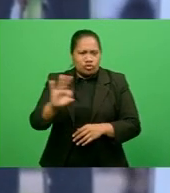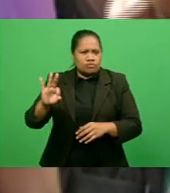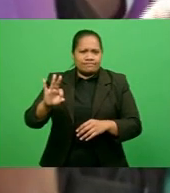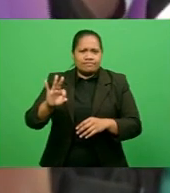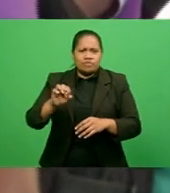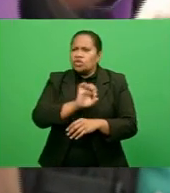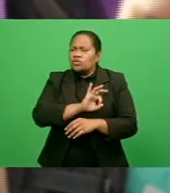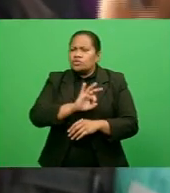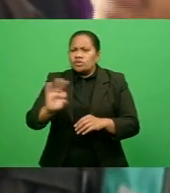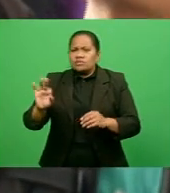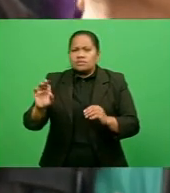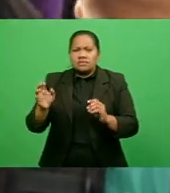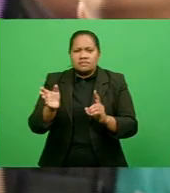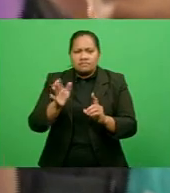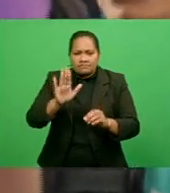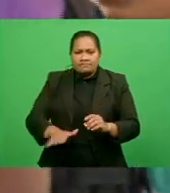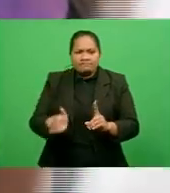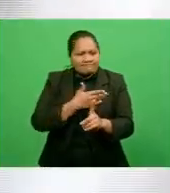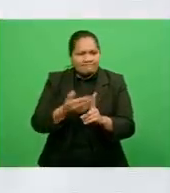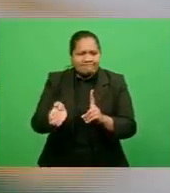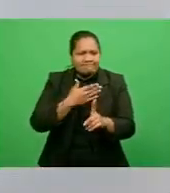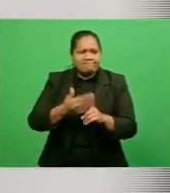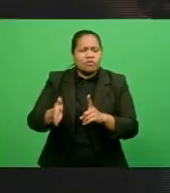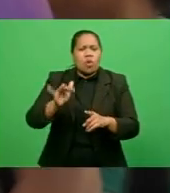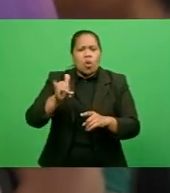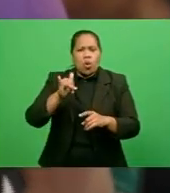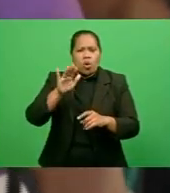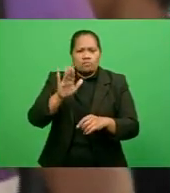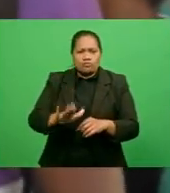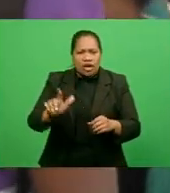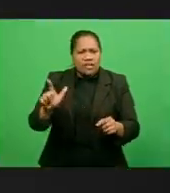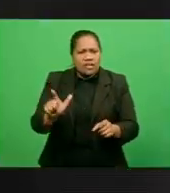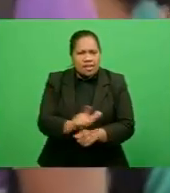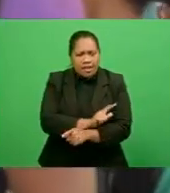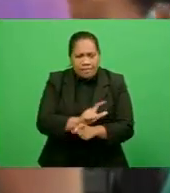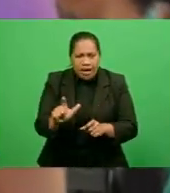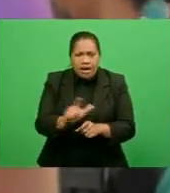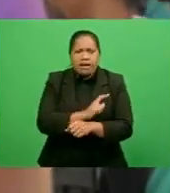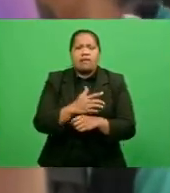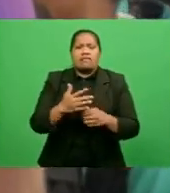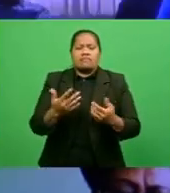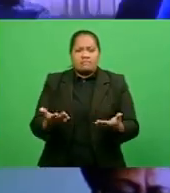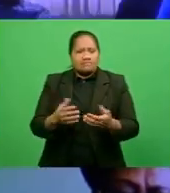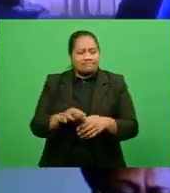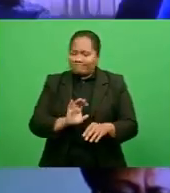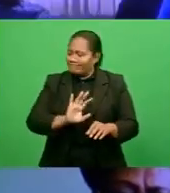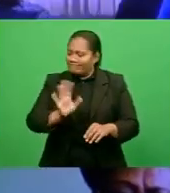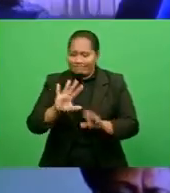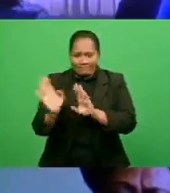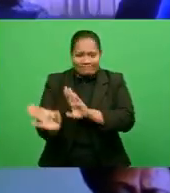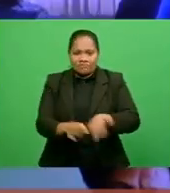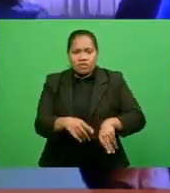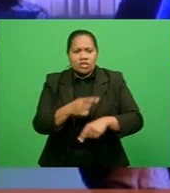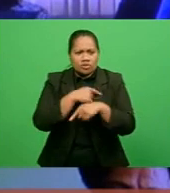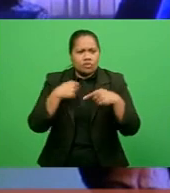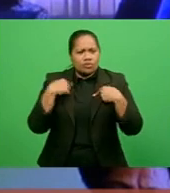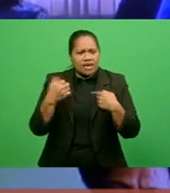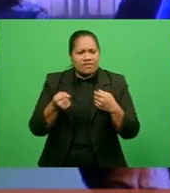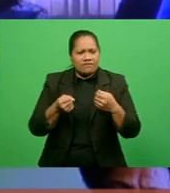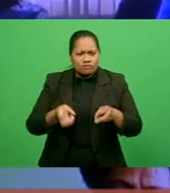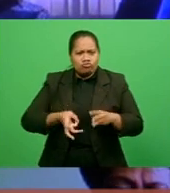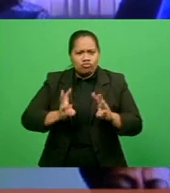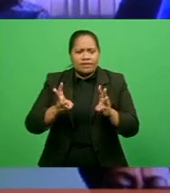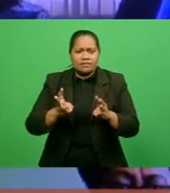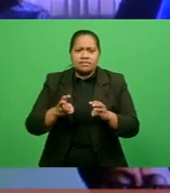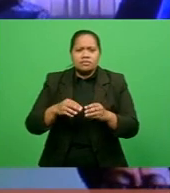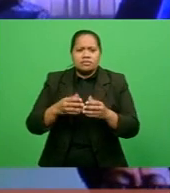labor, negligence and exploitation. We have in place monitoring mechanisms through the Office of the Head of